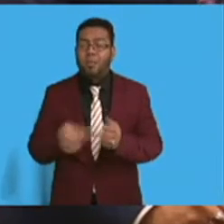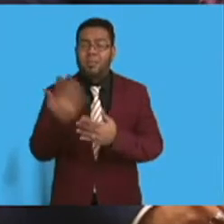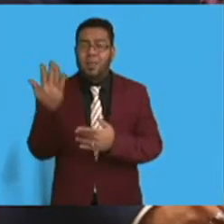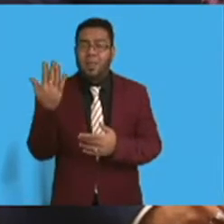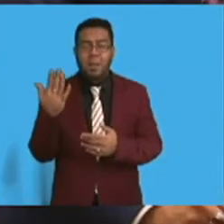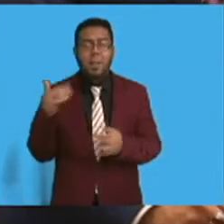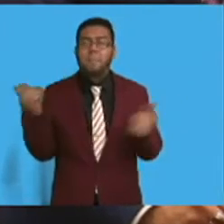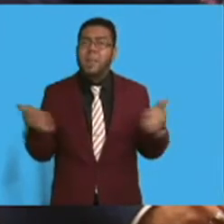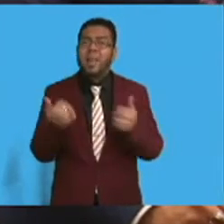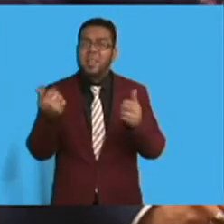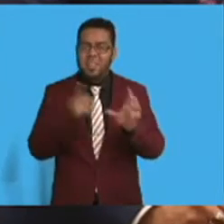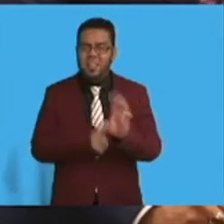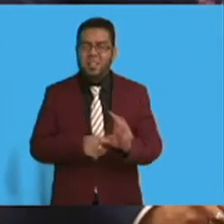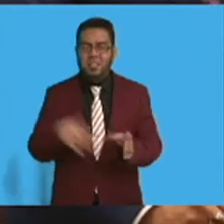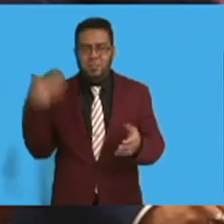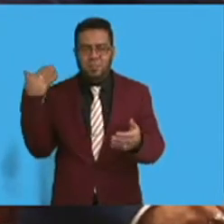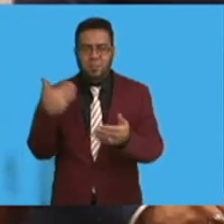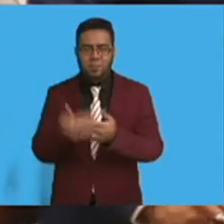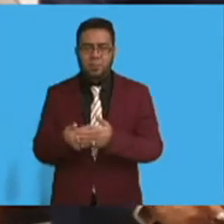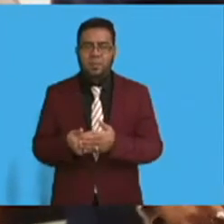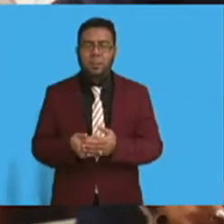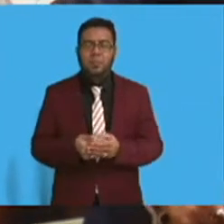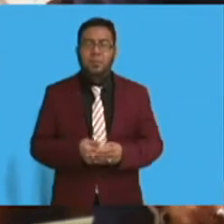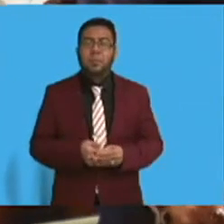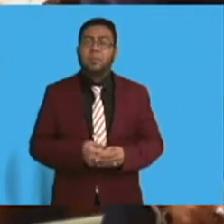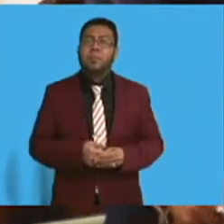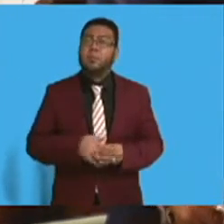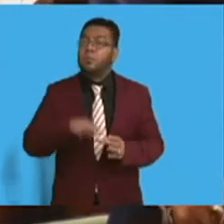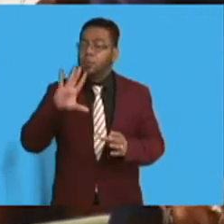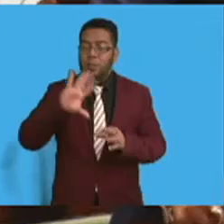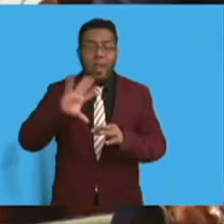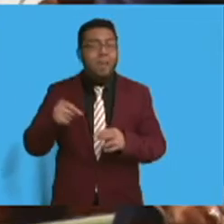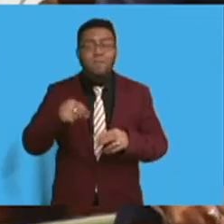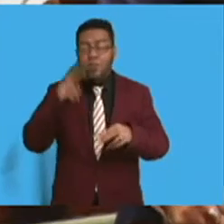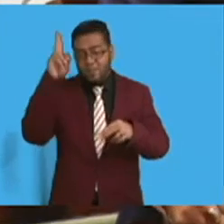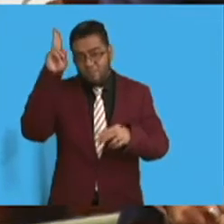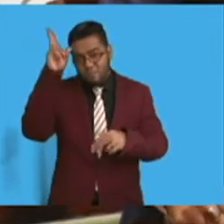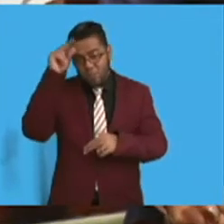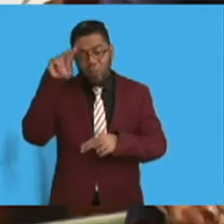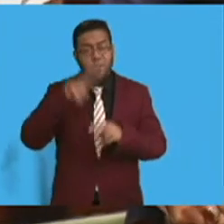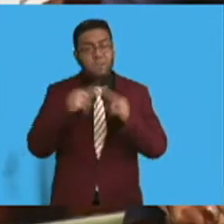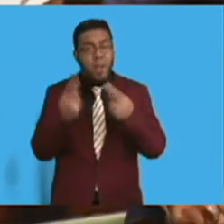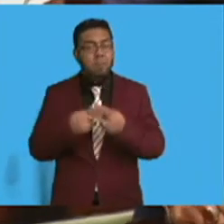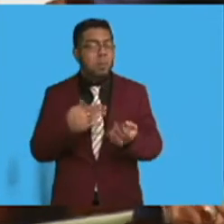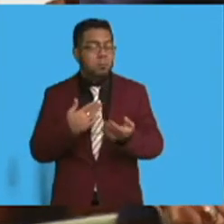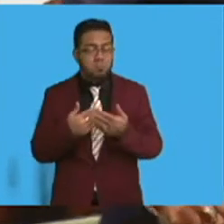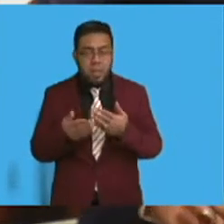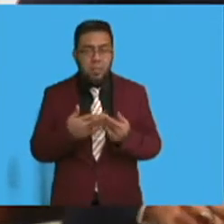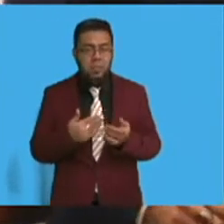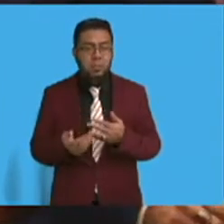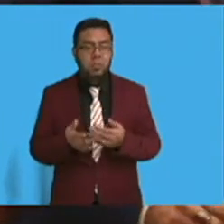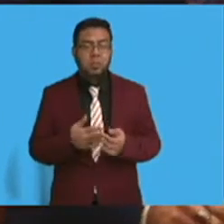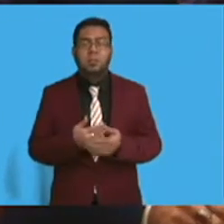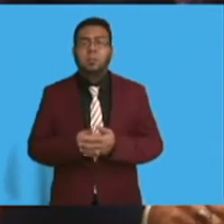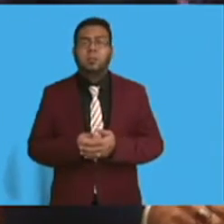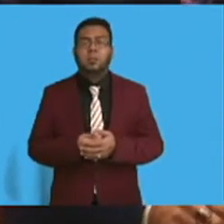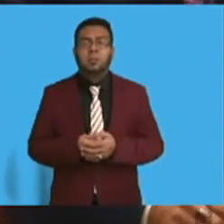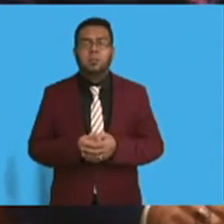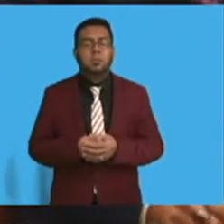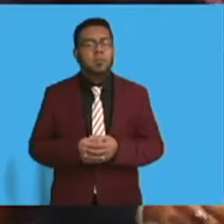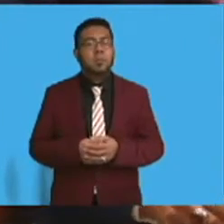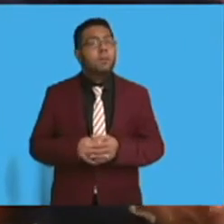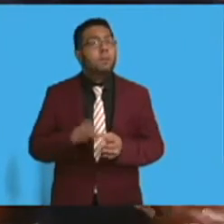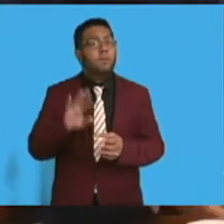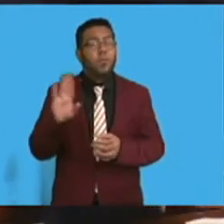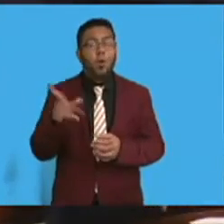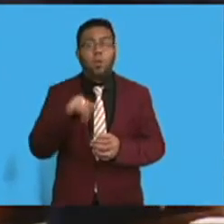years on from now. Because every Fijian family matters, Madam Speaker. Madam Speaker, this budget delivers prosperity for every Fijian family today and for